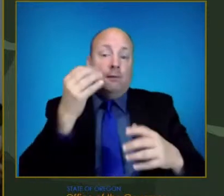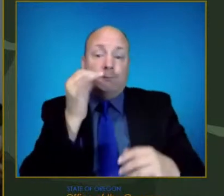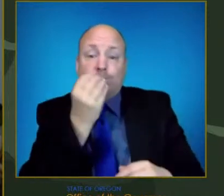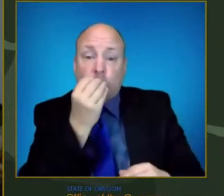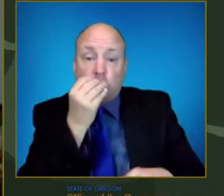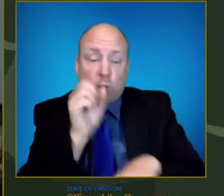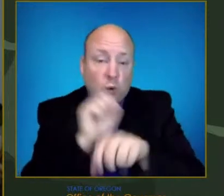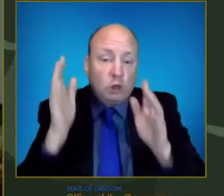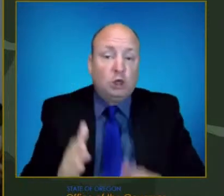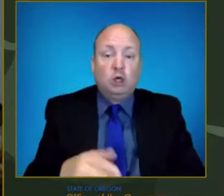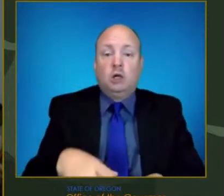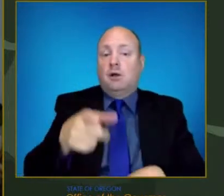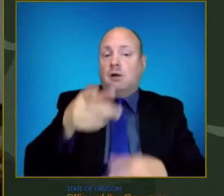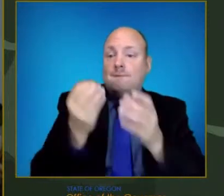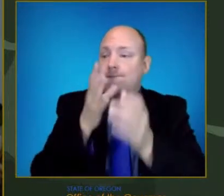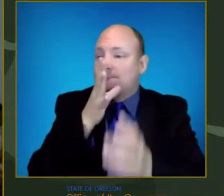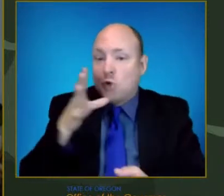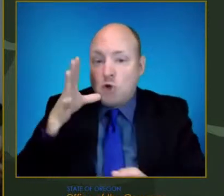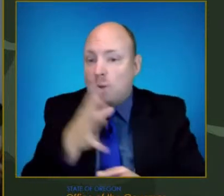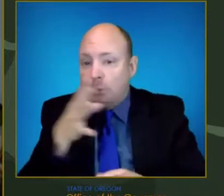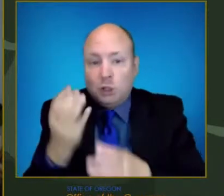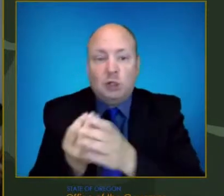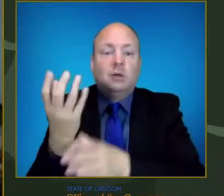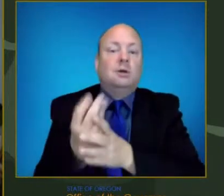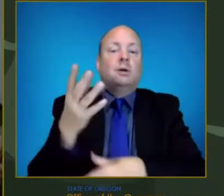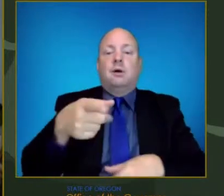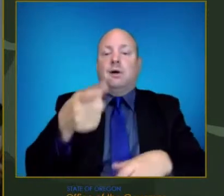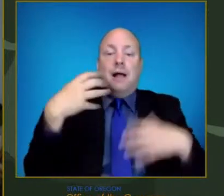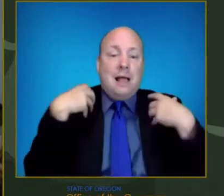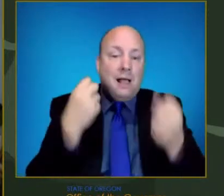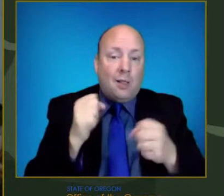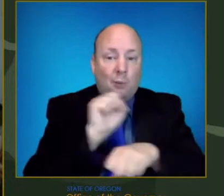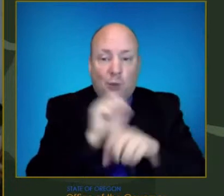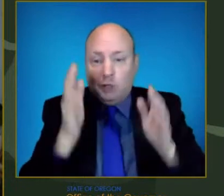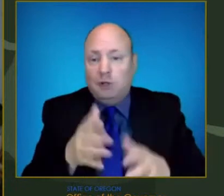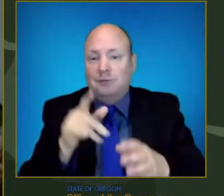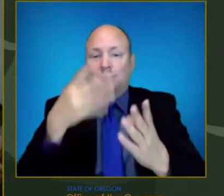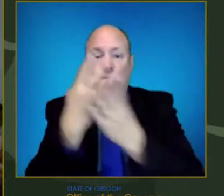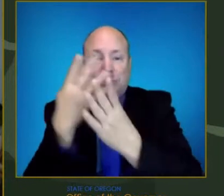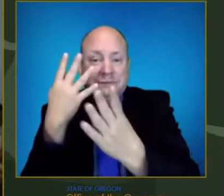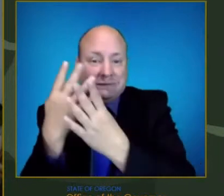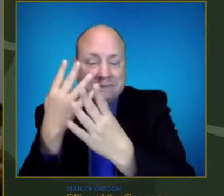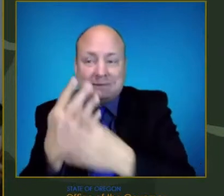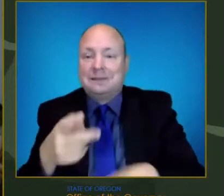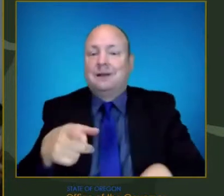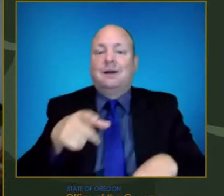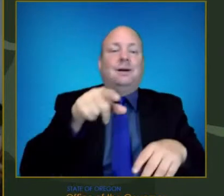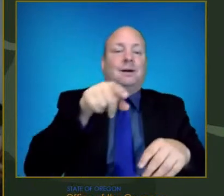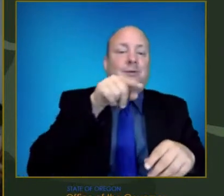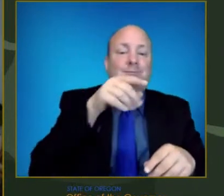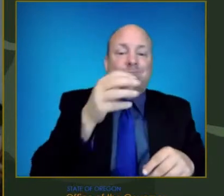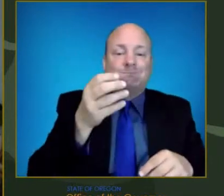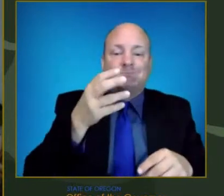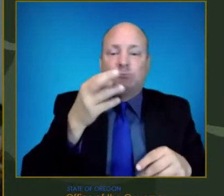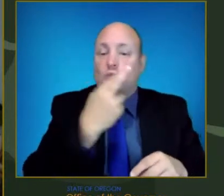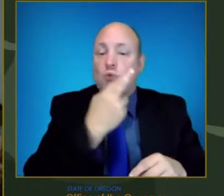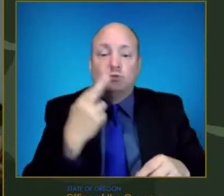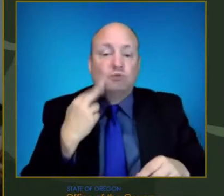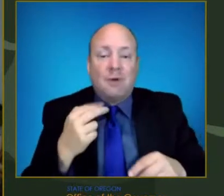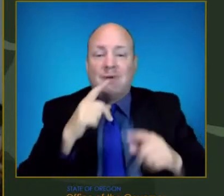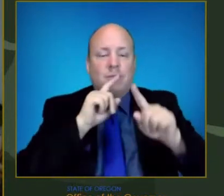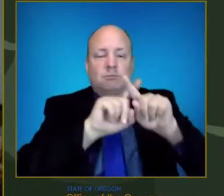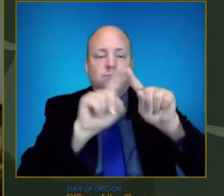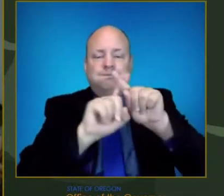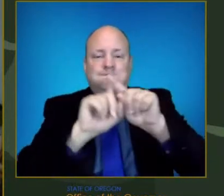Manufacturing workers. Those who work in correction settings. The U.S. Postal Service, along with public